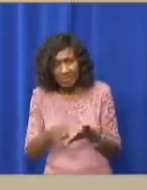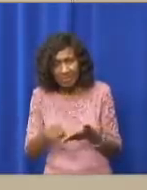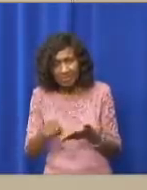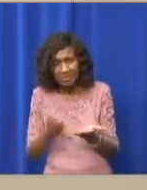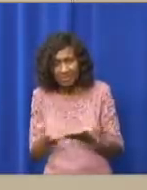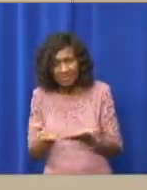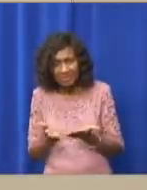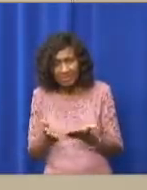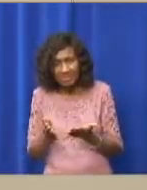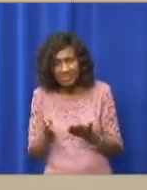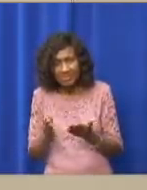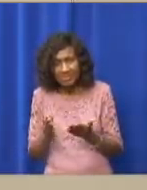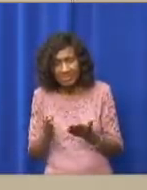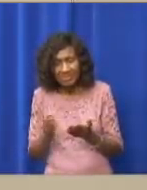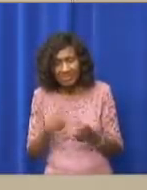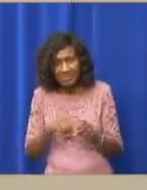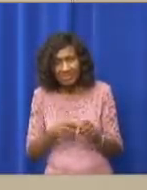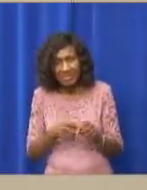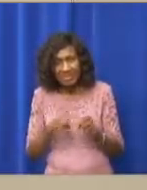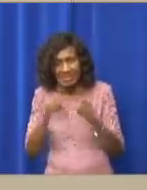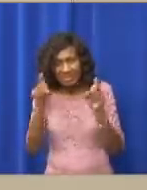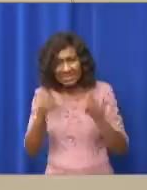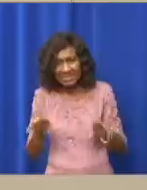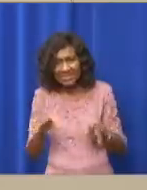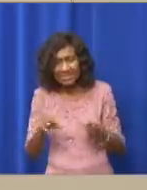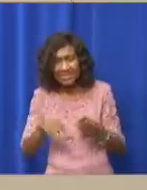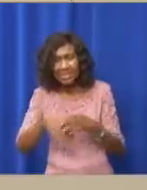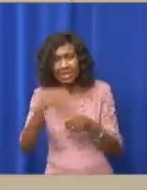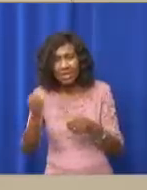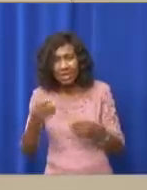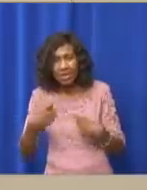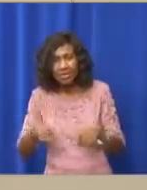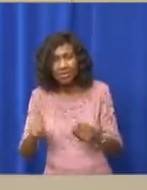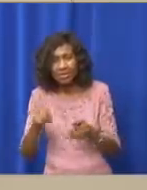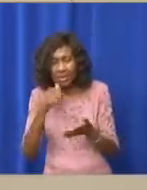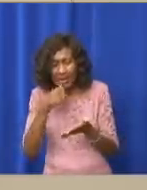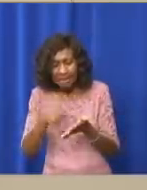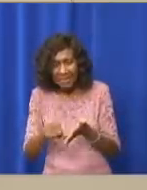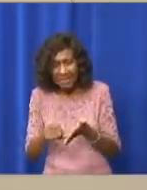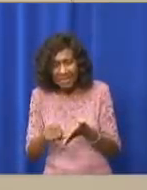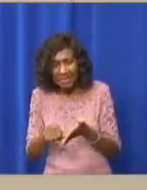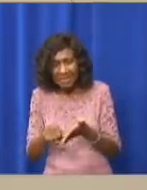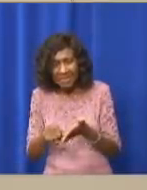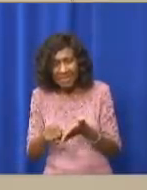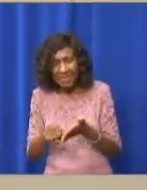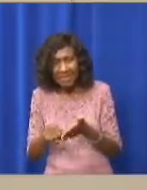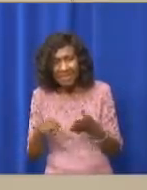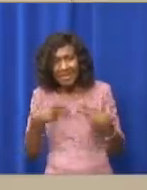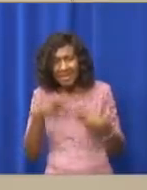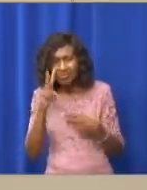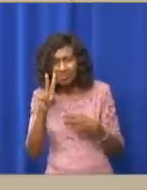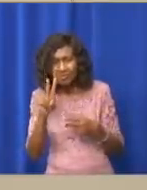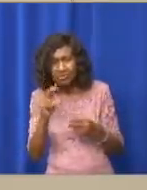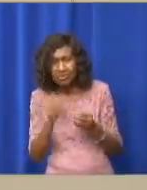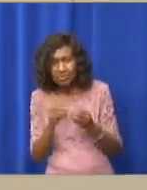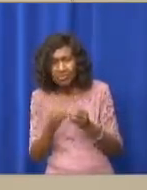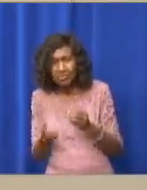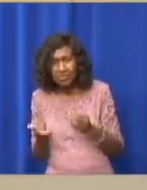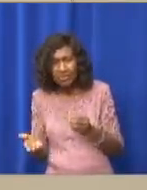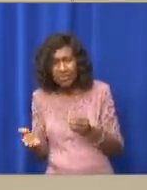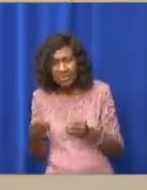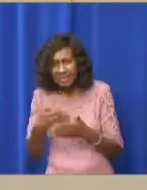began testing outgoing international mail this week. We are still awaiting confirmation of 2 final steps of the process before we satisfy